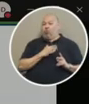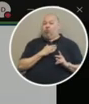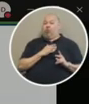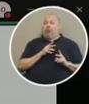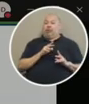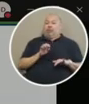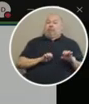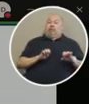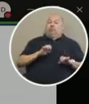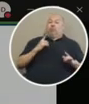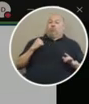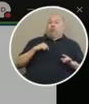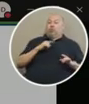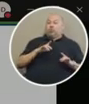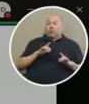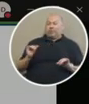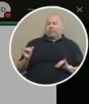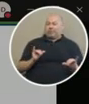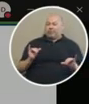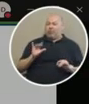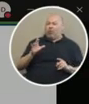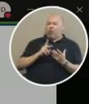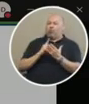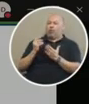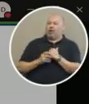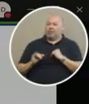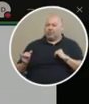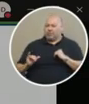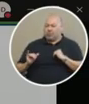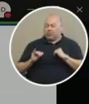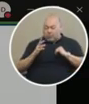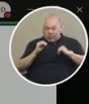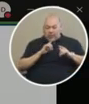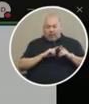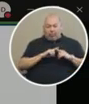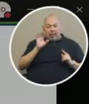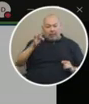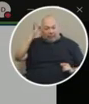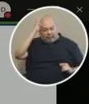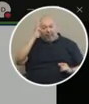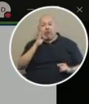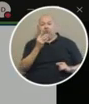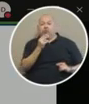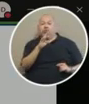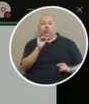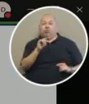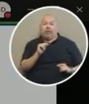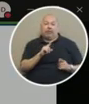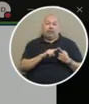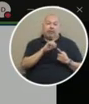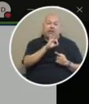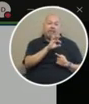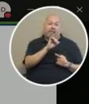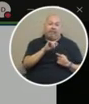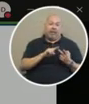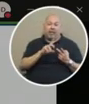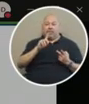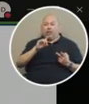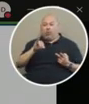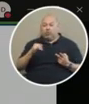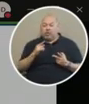be doing a similar evaluation on their projects as well. And then on the federal grant programs, whether it's FAA, FTA, or